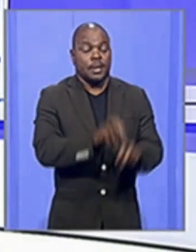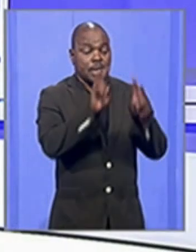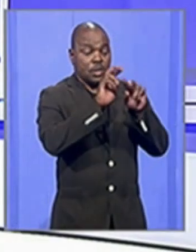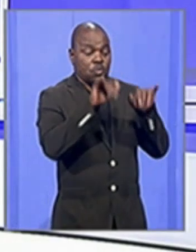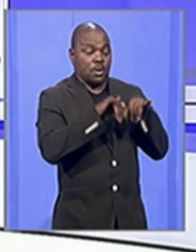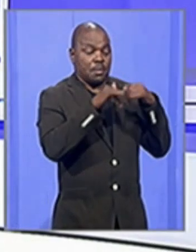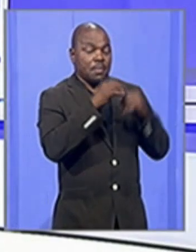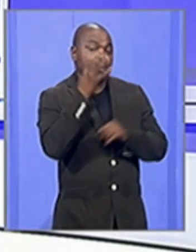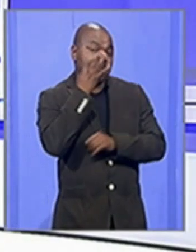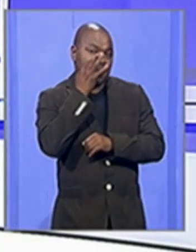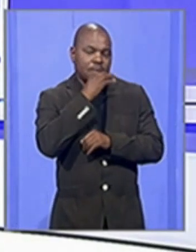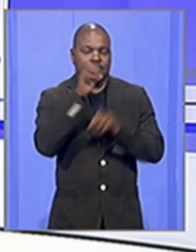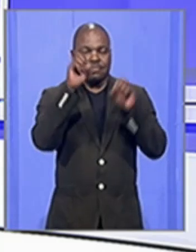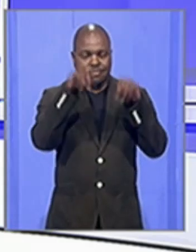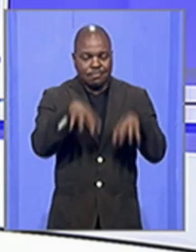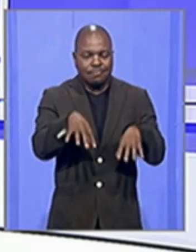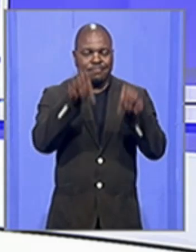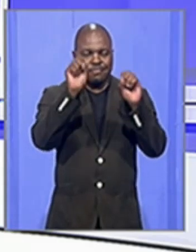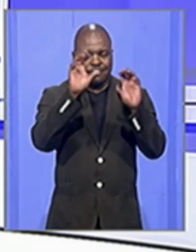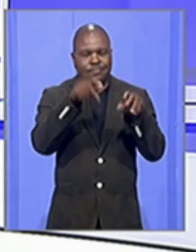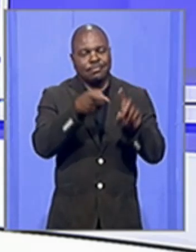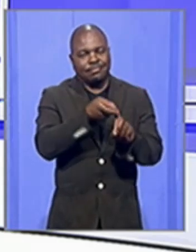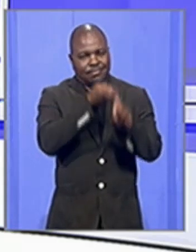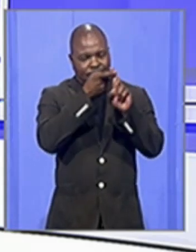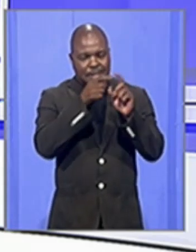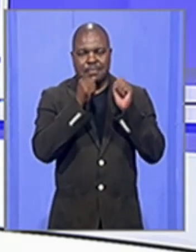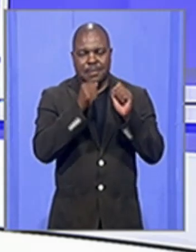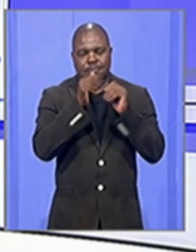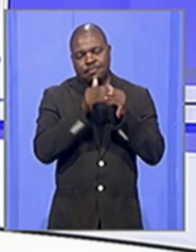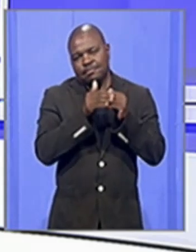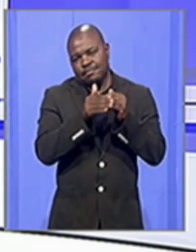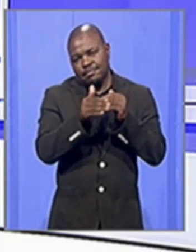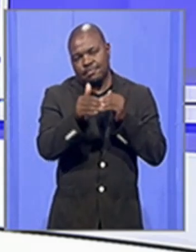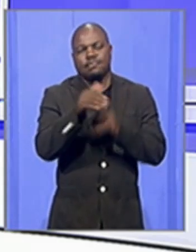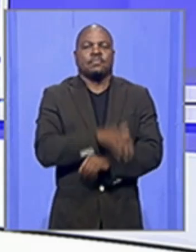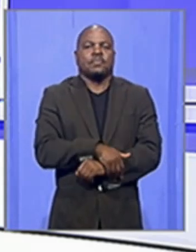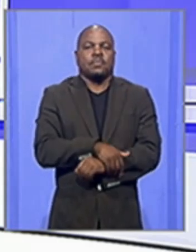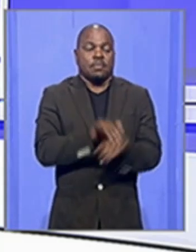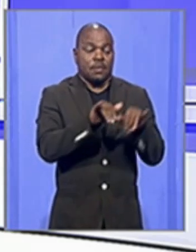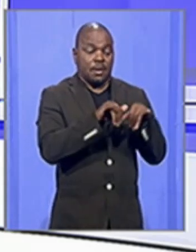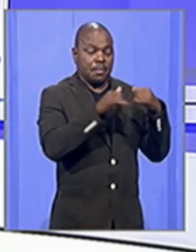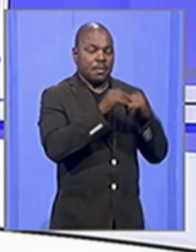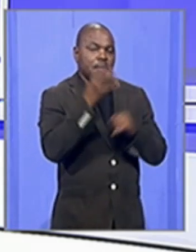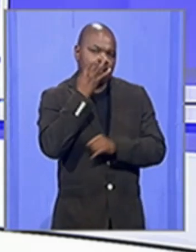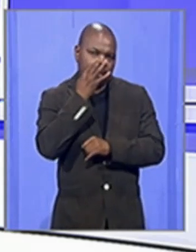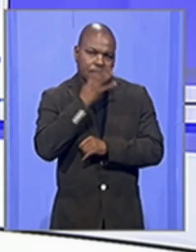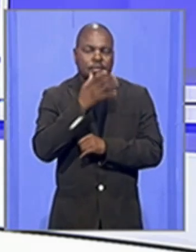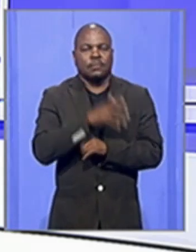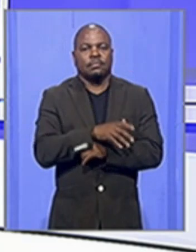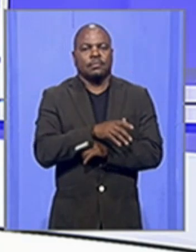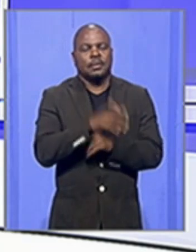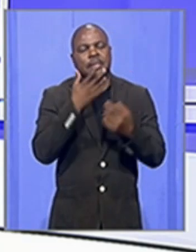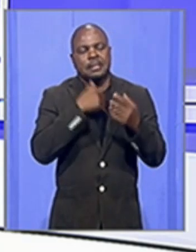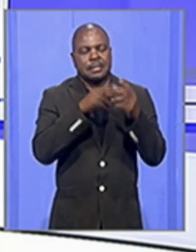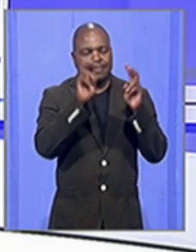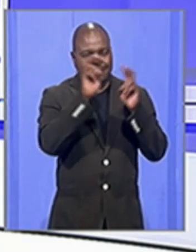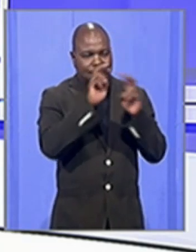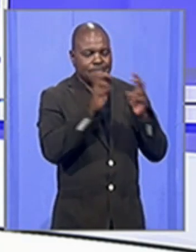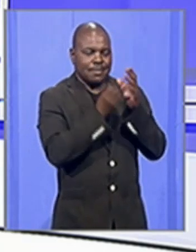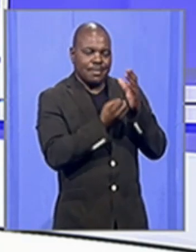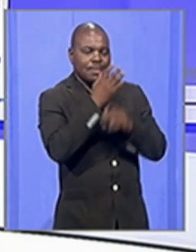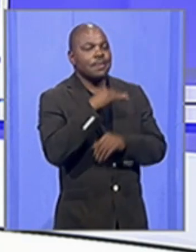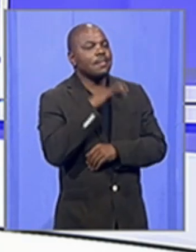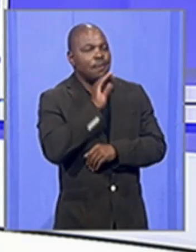Eskom ya re go kgaolwa ga tlamelo ya motlakase go tla tswelela go sekegilwe. Setlamo sa re se fetlhile motlakase